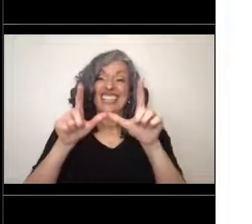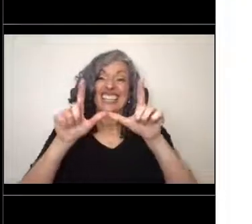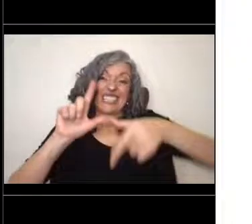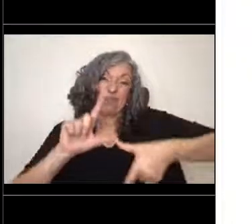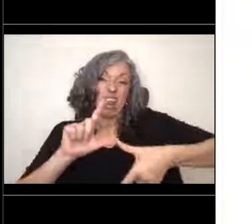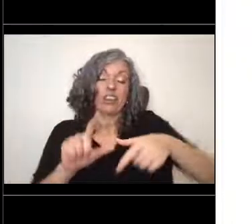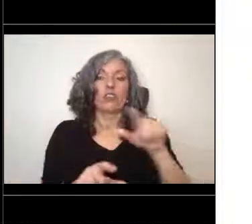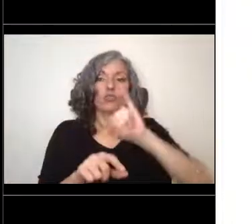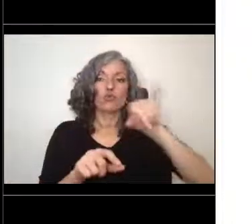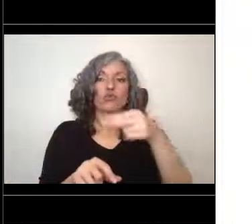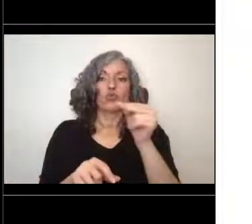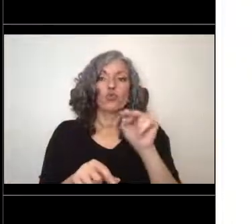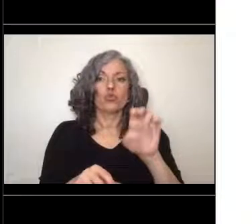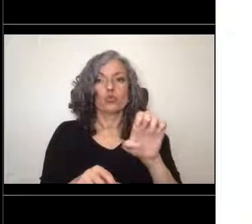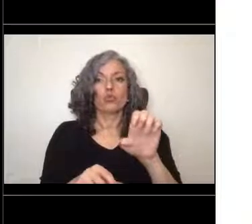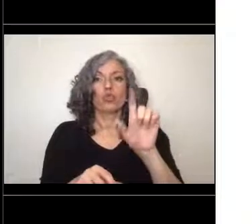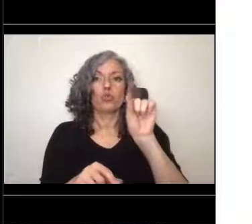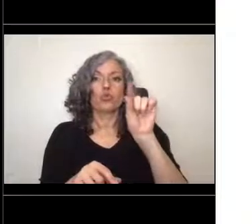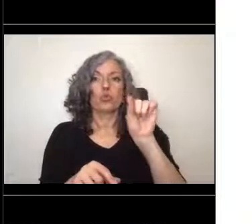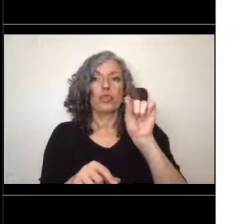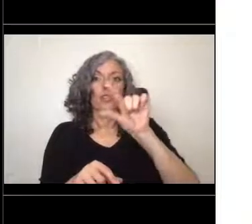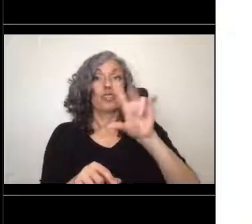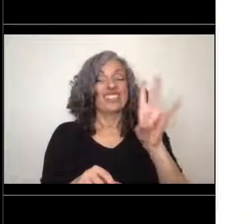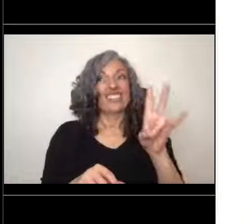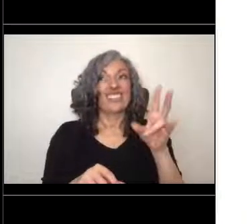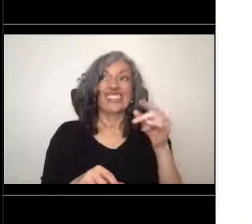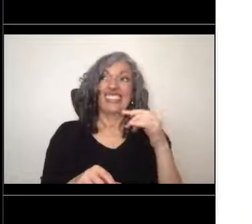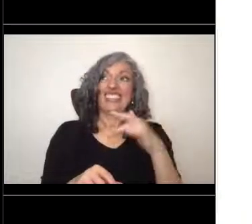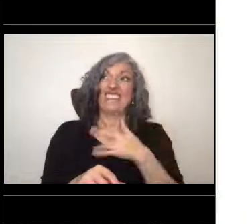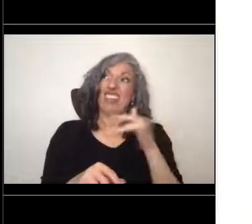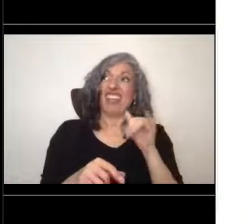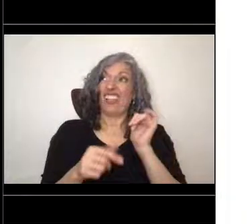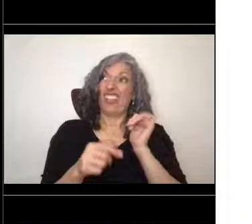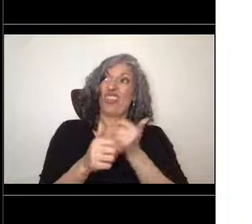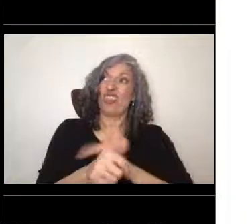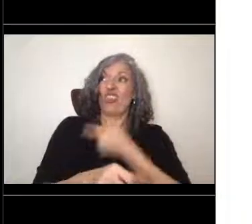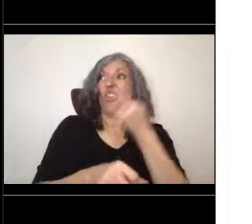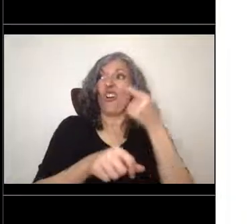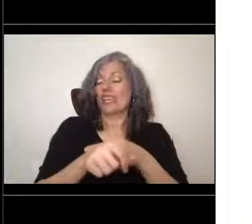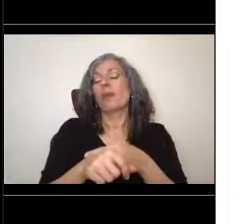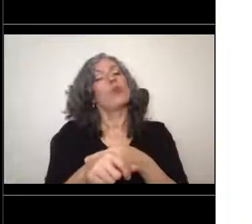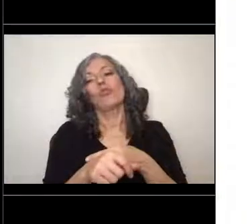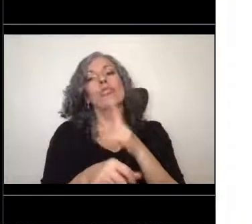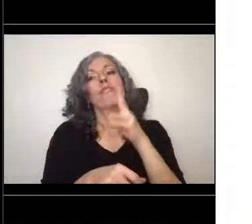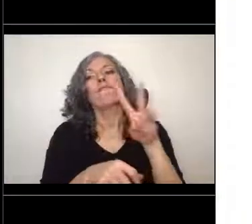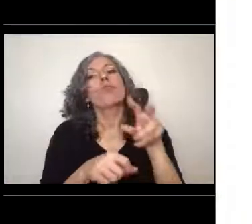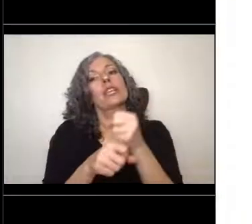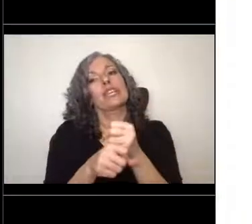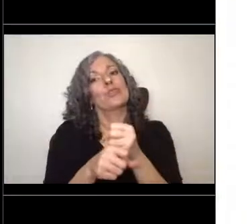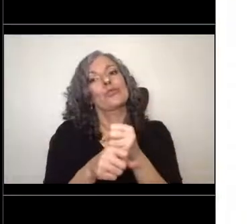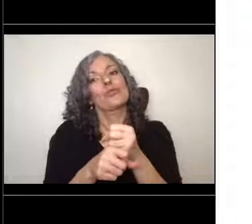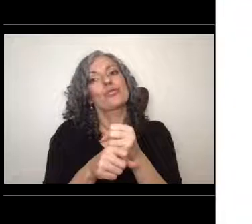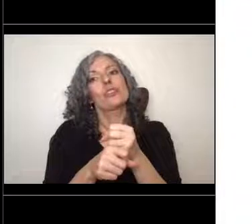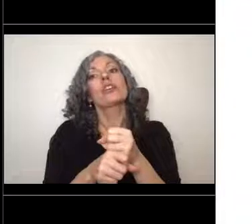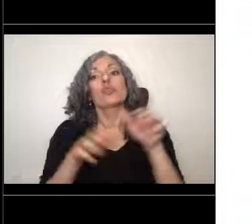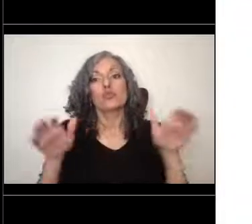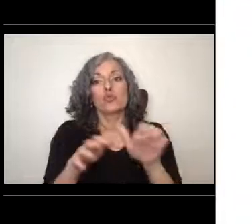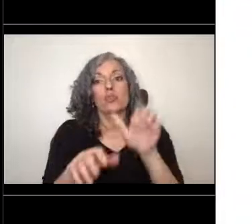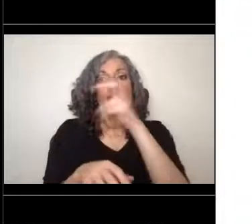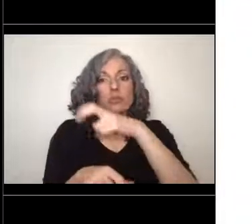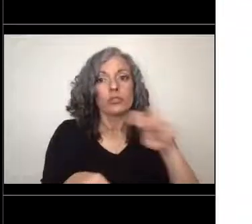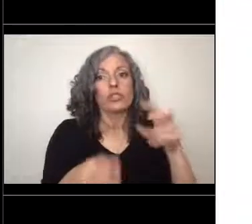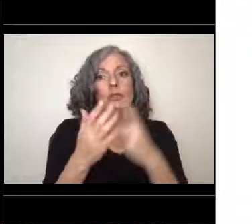2027. While that does sound like it's a long ways away, it is a little over 4.5 years out. And when it comes to active transportation